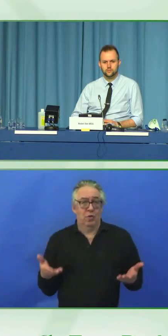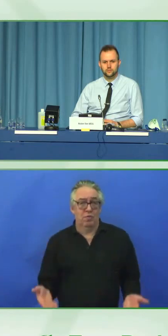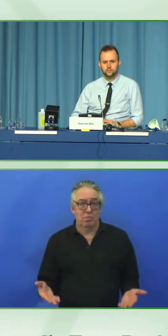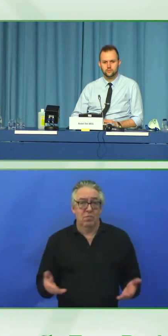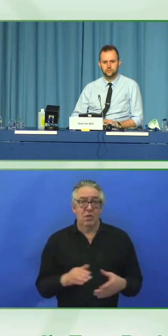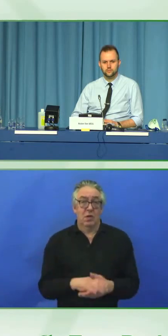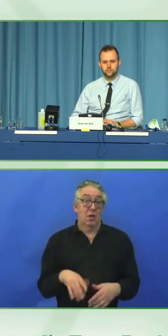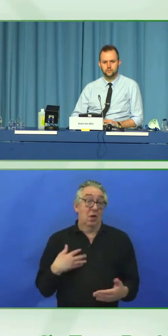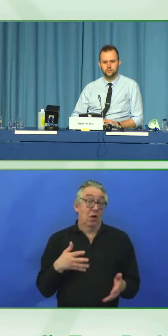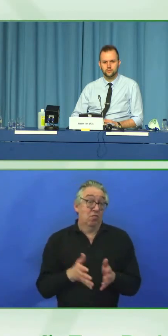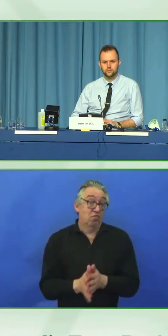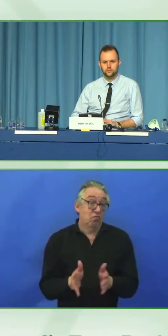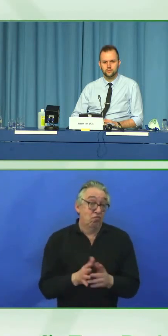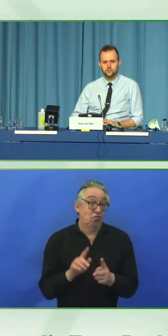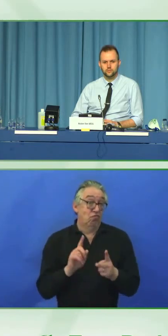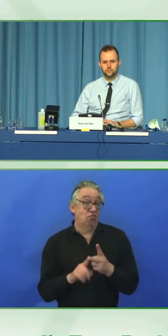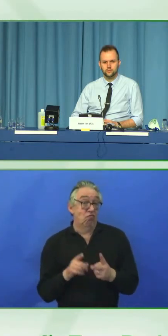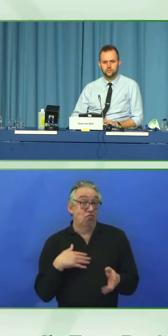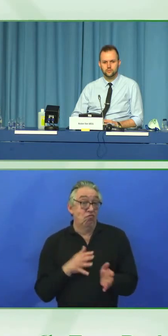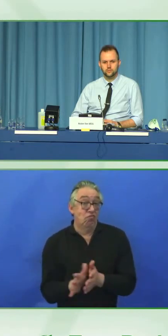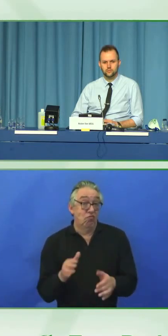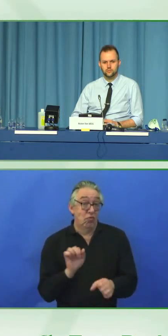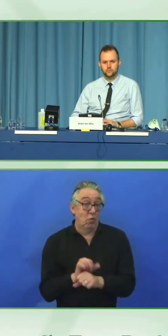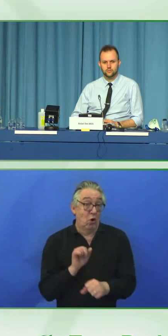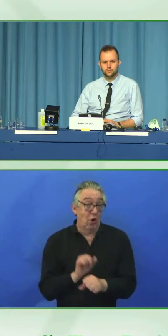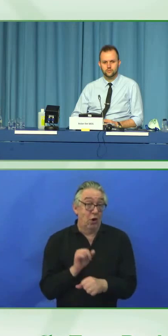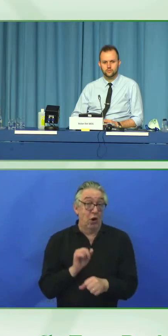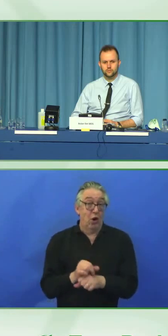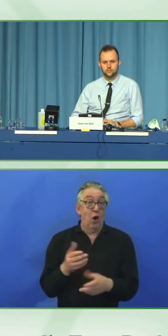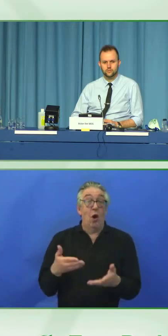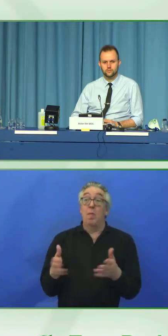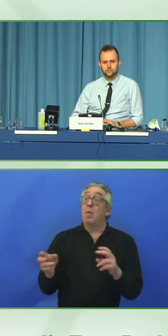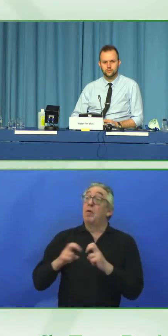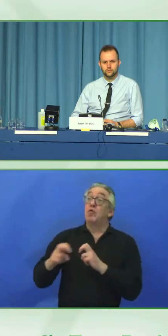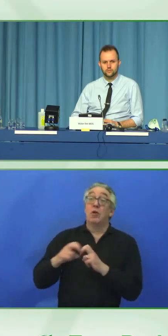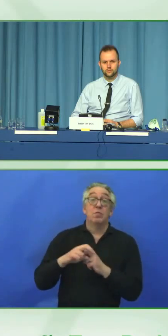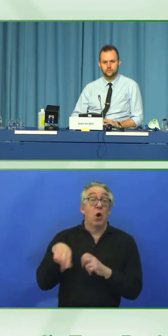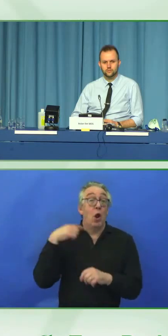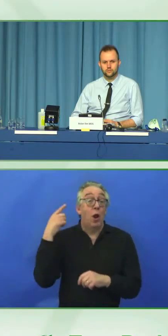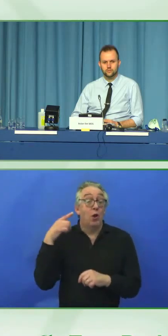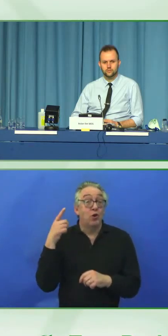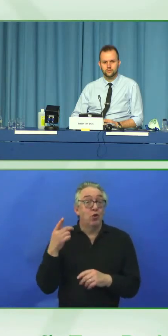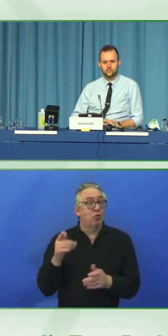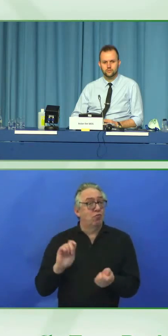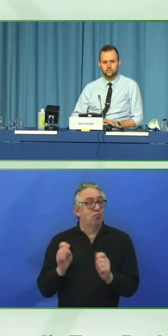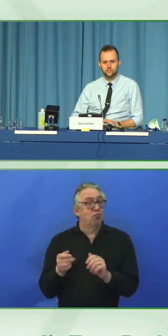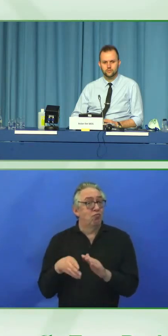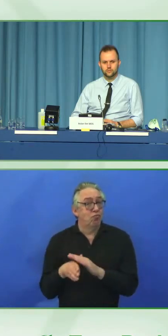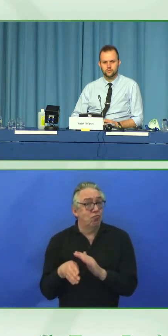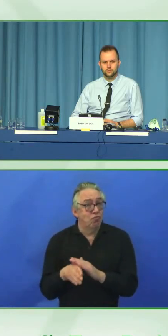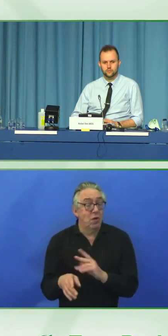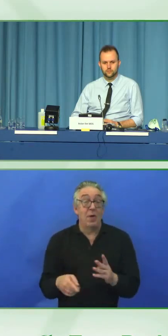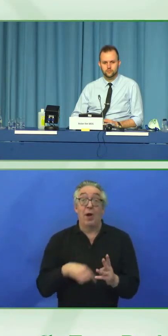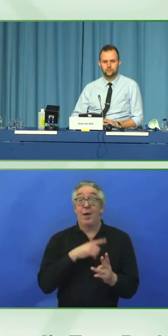public transport in London more accessible, and then I'd like to leave you with some questions, some